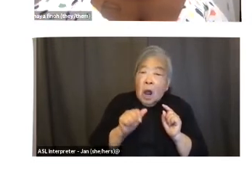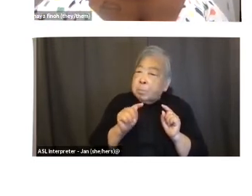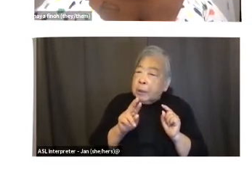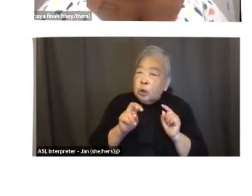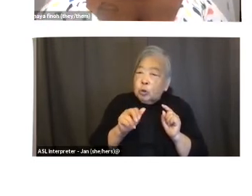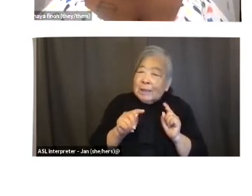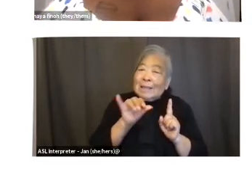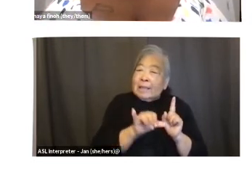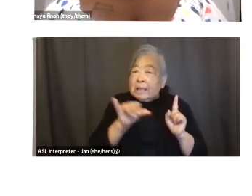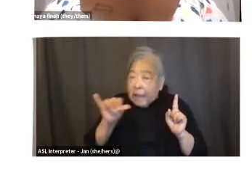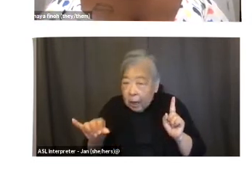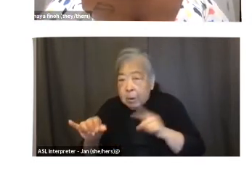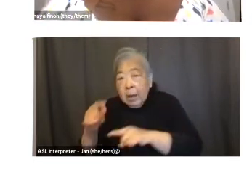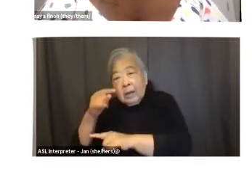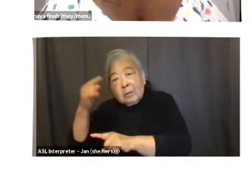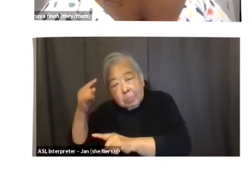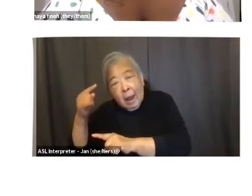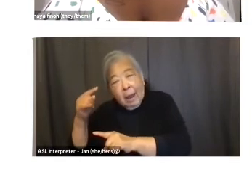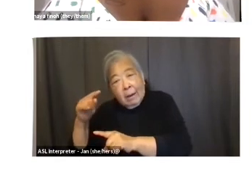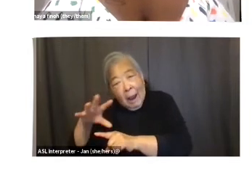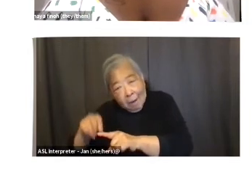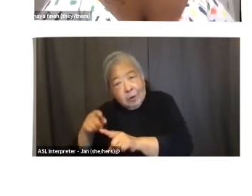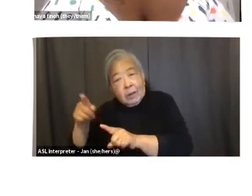indigenous Black Africans by these white settlers.